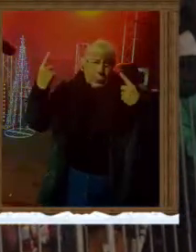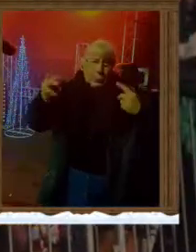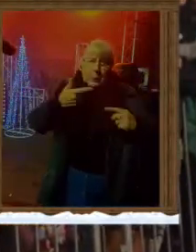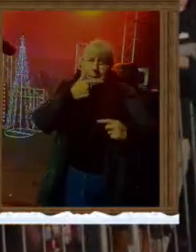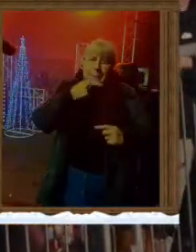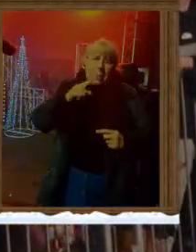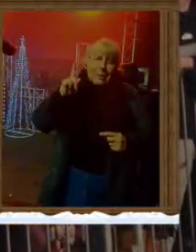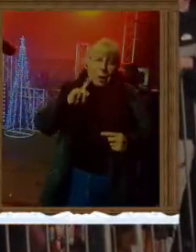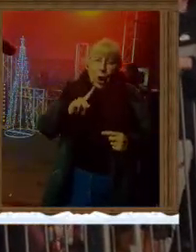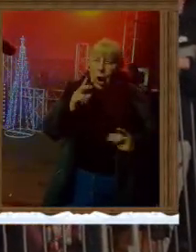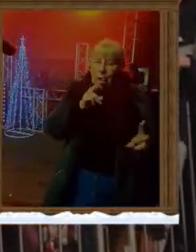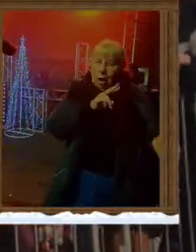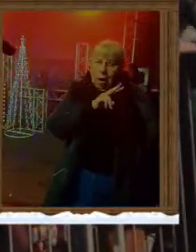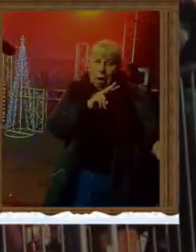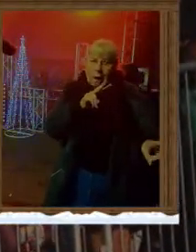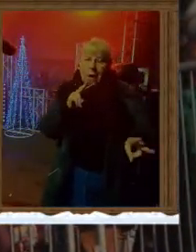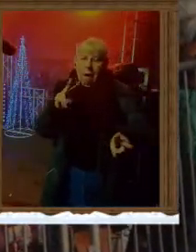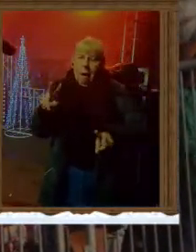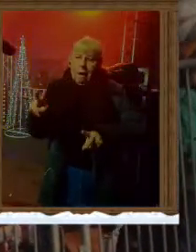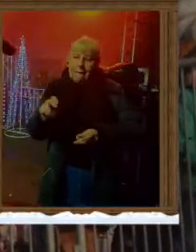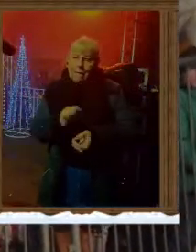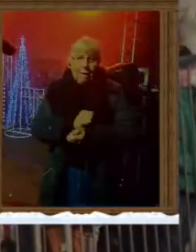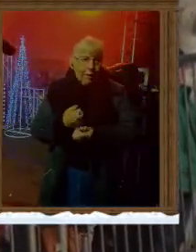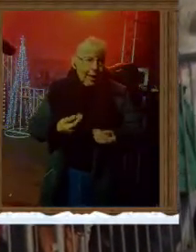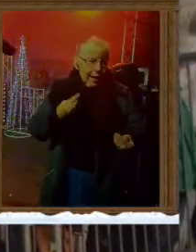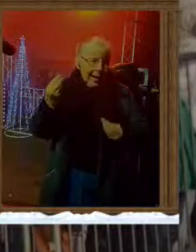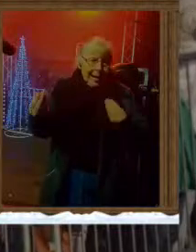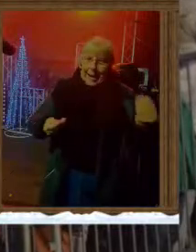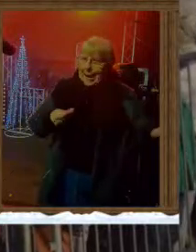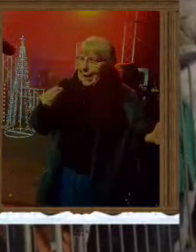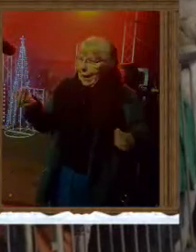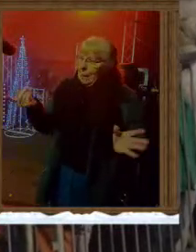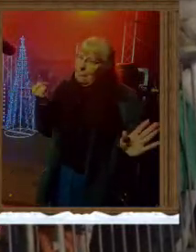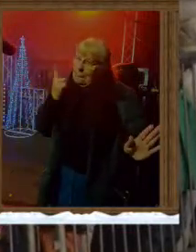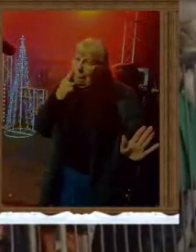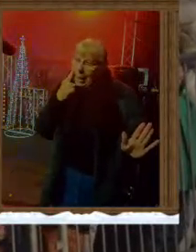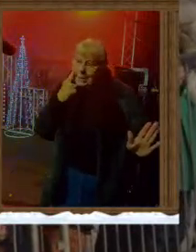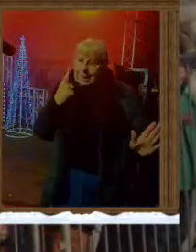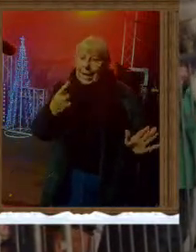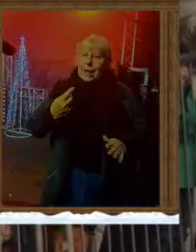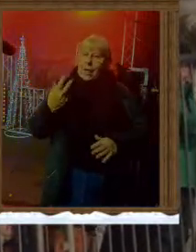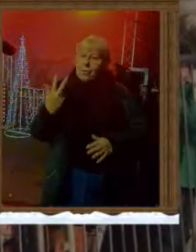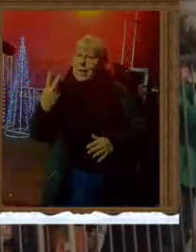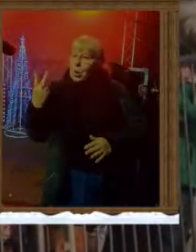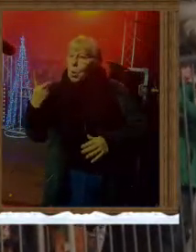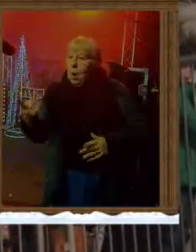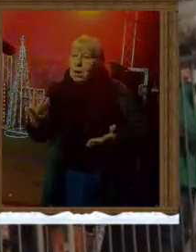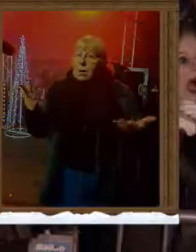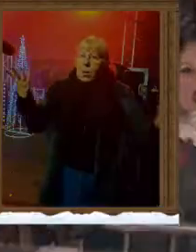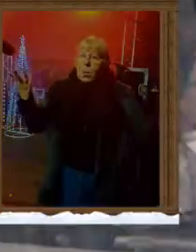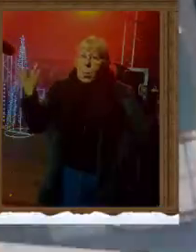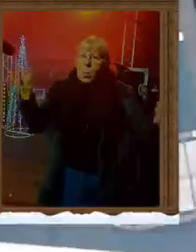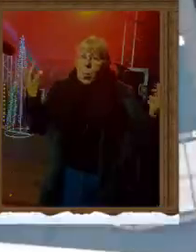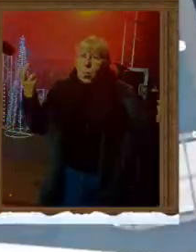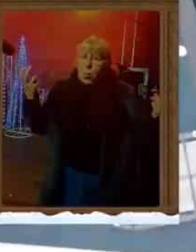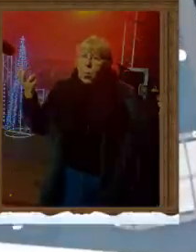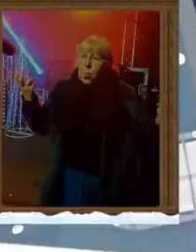in the audience tonight for a free present. Let's see if we can do this. In 3, 2, 1.